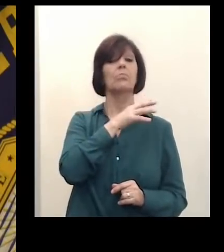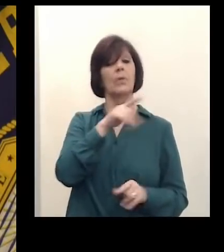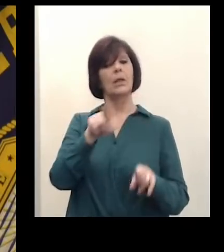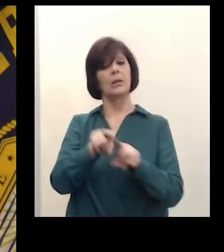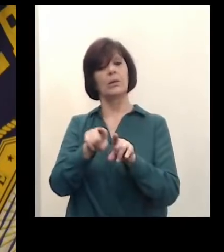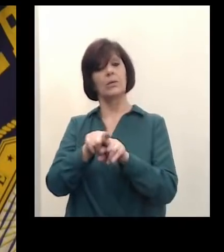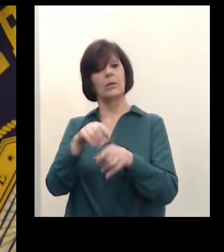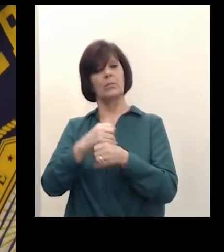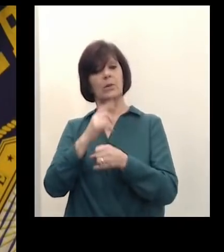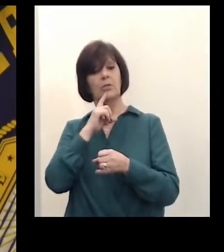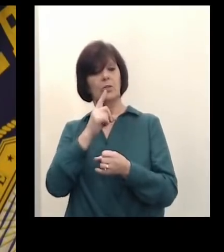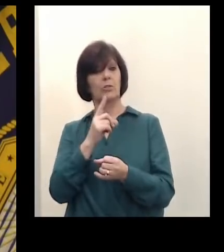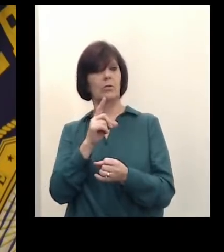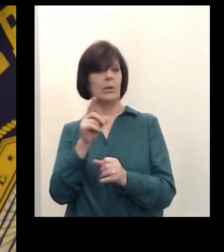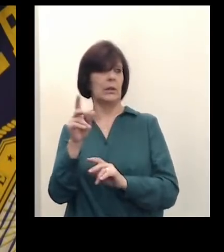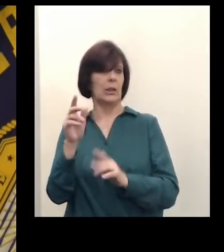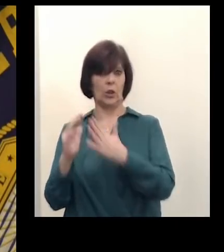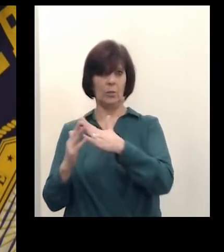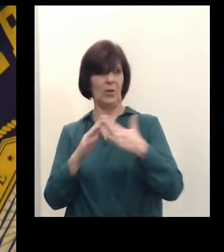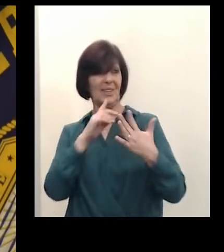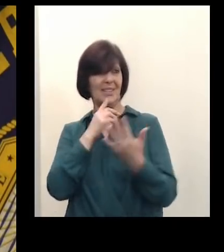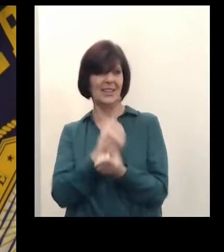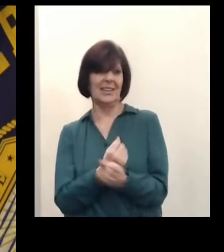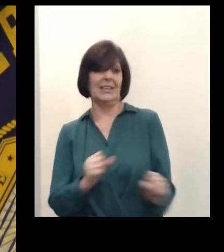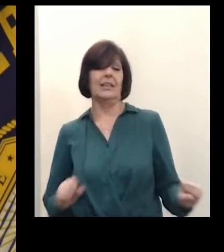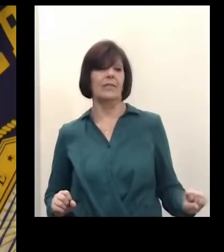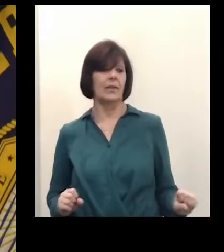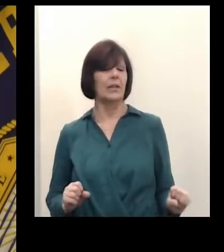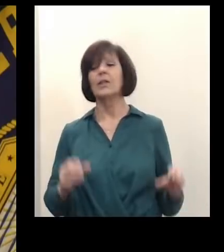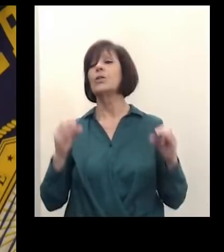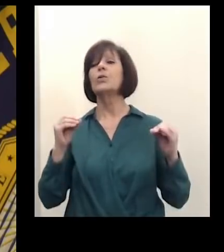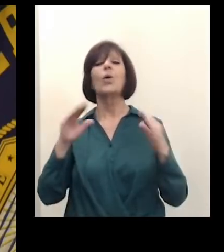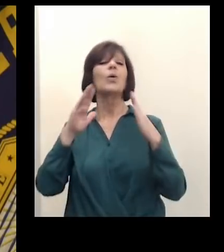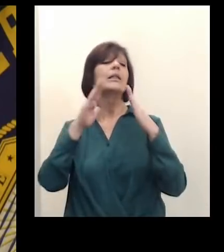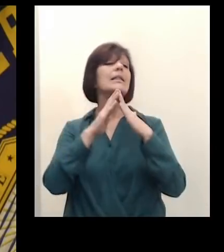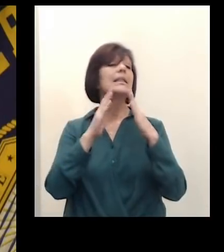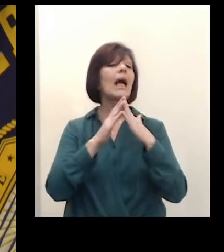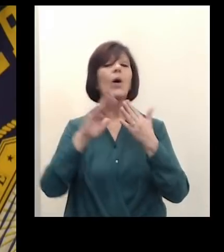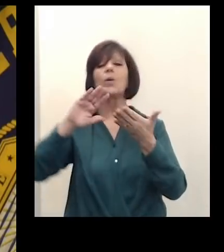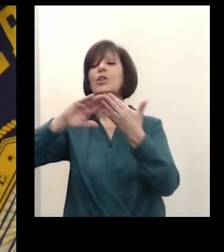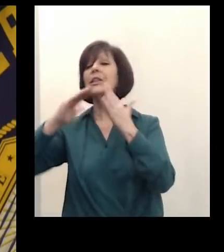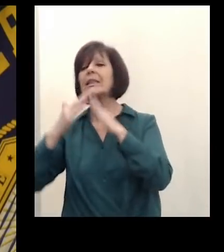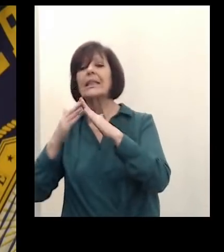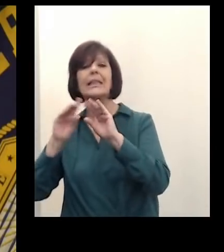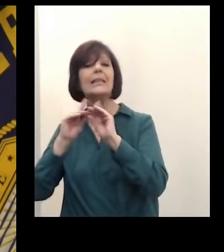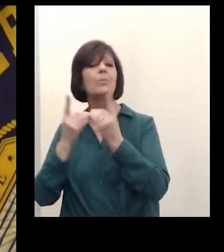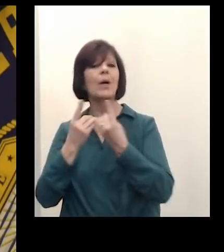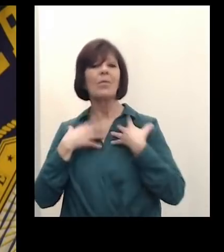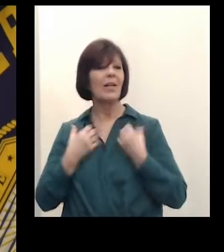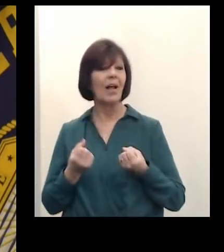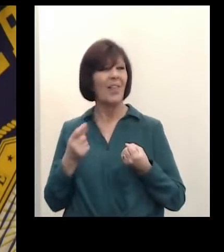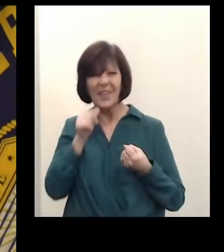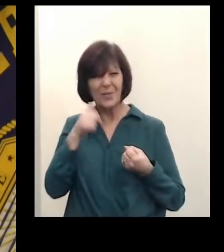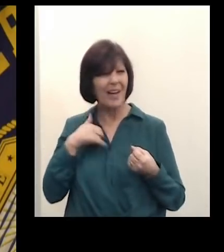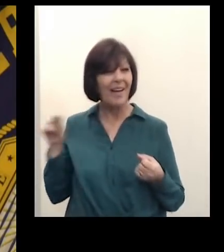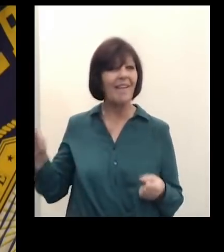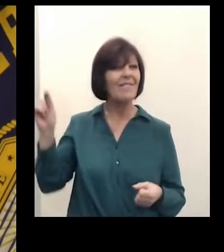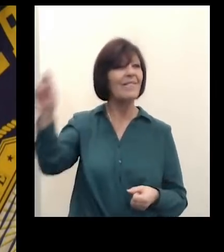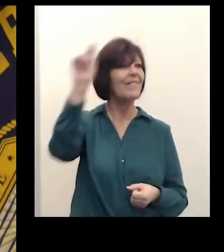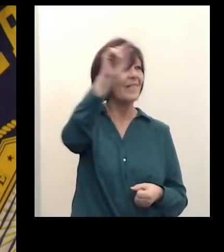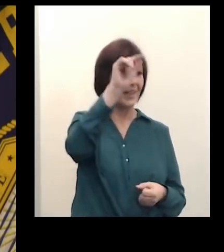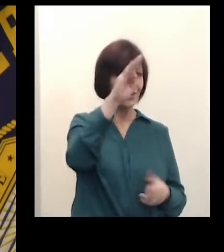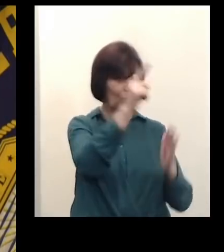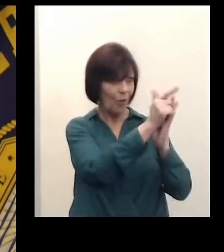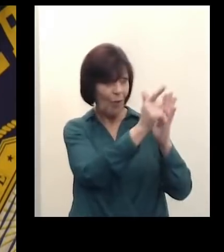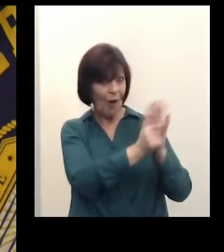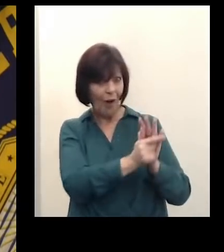and welfare of our community. There are no town or city departments of health. They don't have them by law. Maybe this is one of the